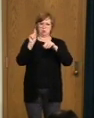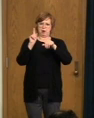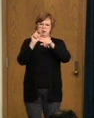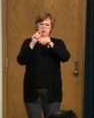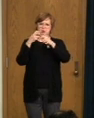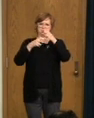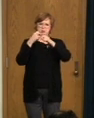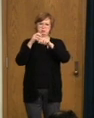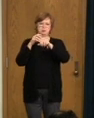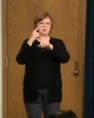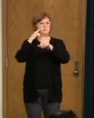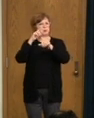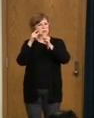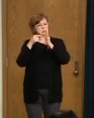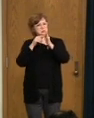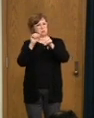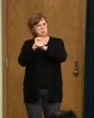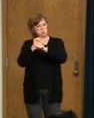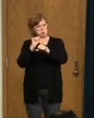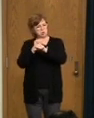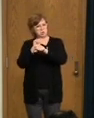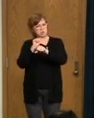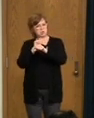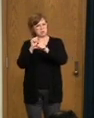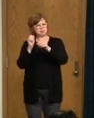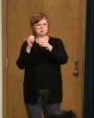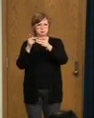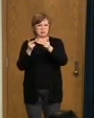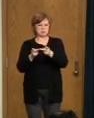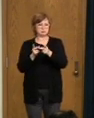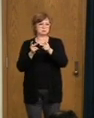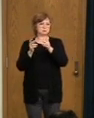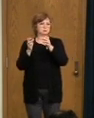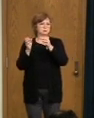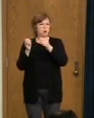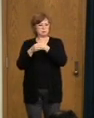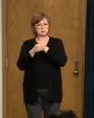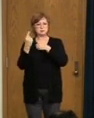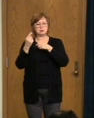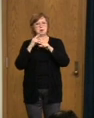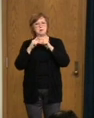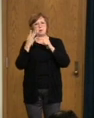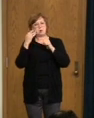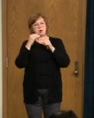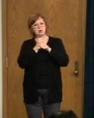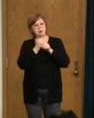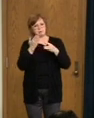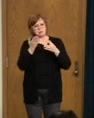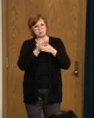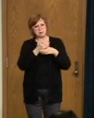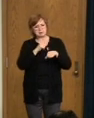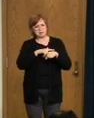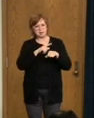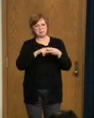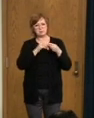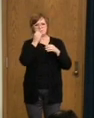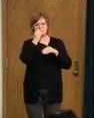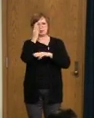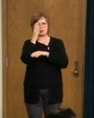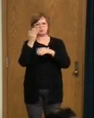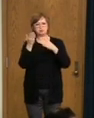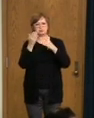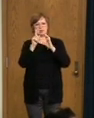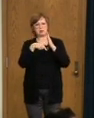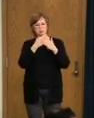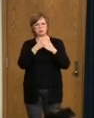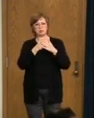not because people are shopping there. They happen among co-workers because, during break times. And it's only natural. I think we